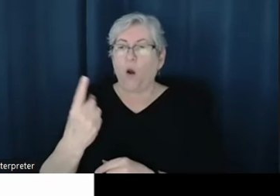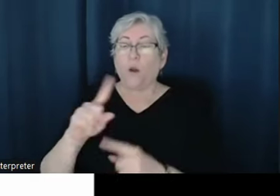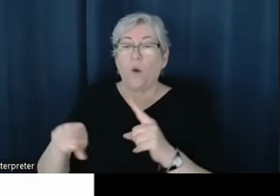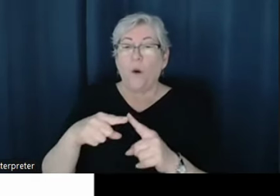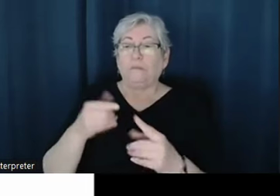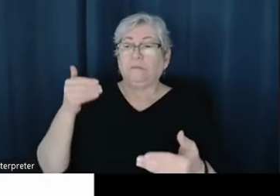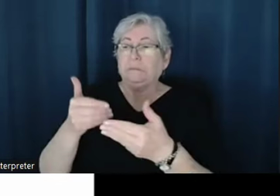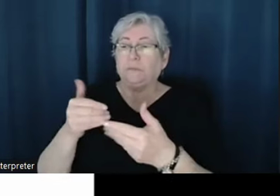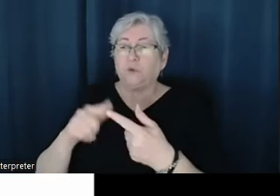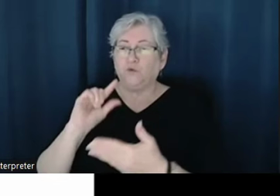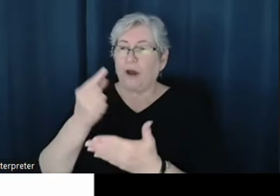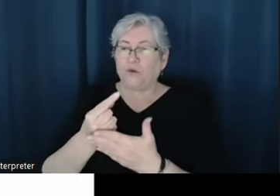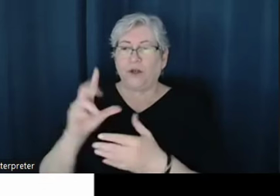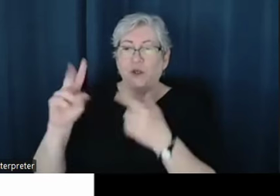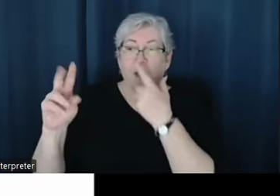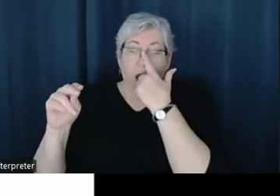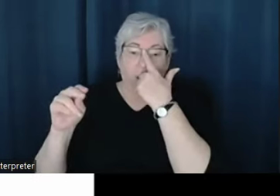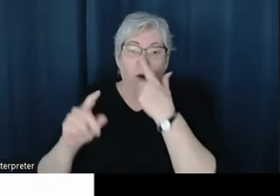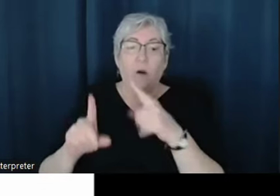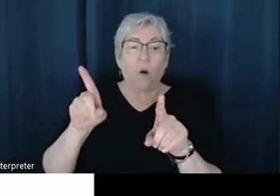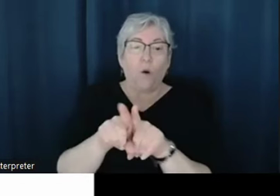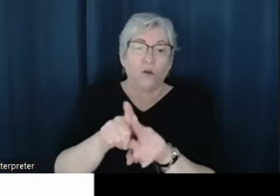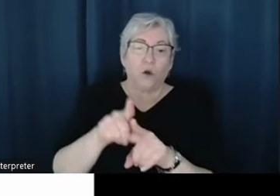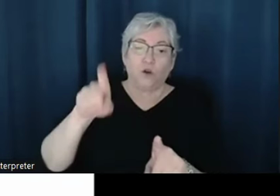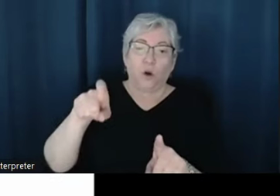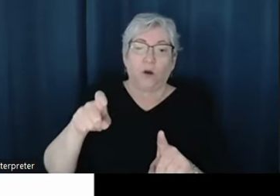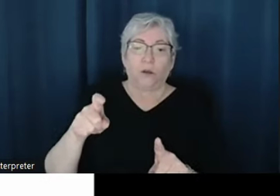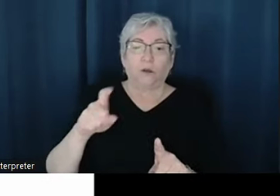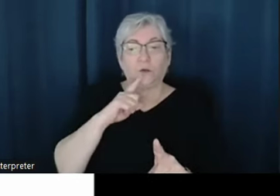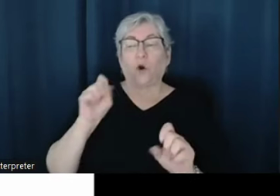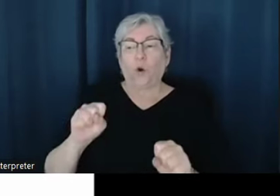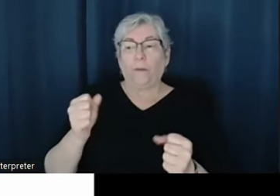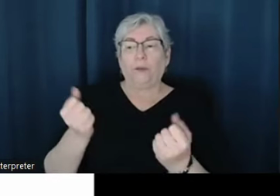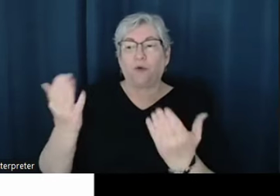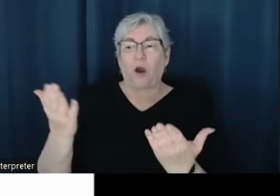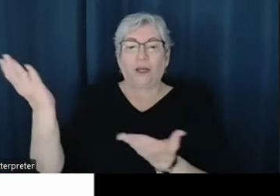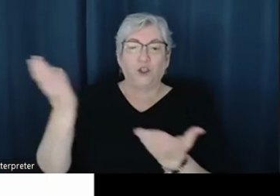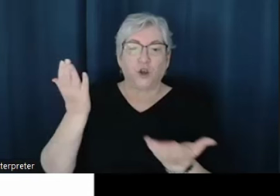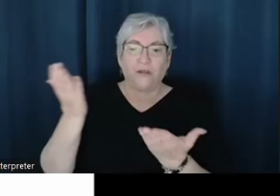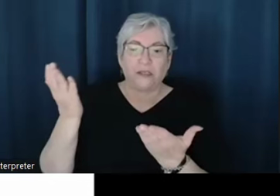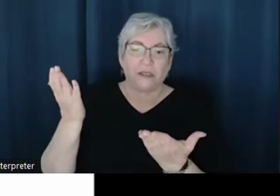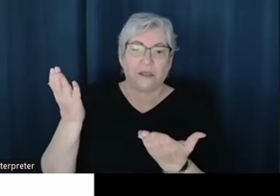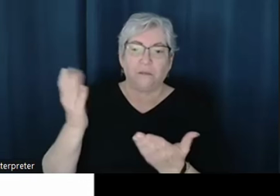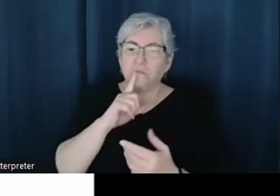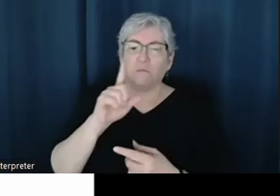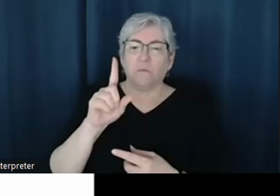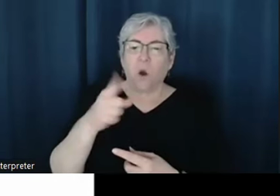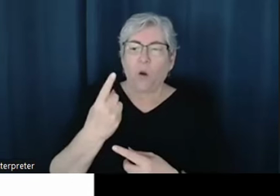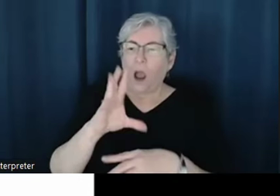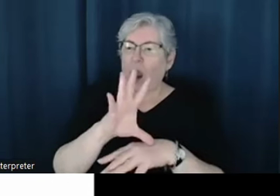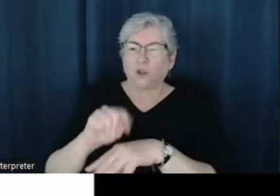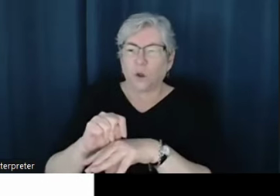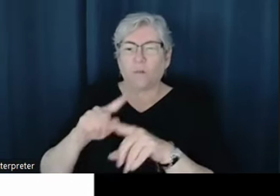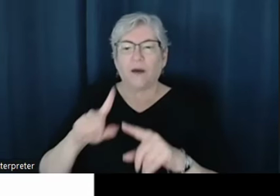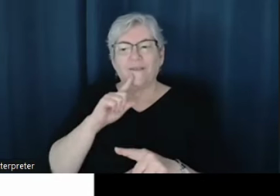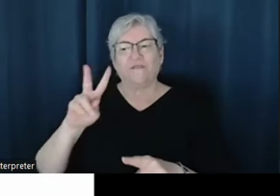nearing graduation. Then they also are supposed to be, or could be, providing services, not just consultation, but actual